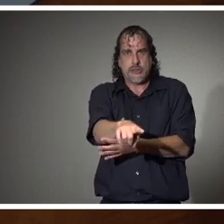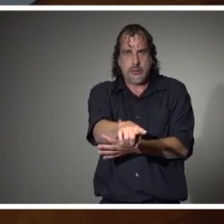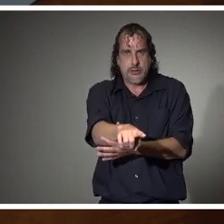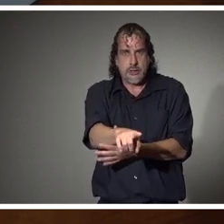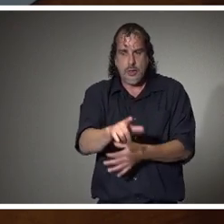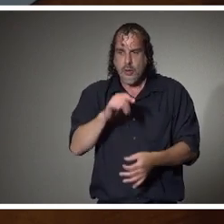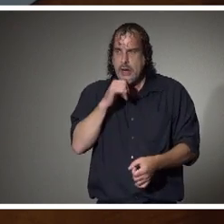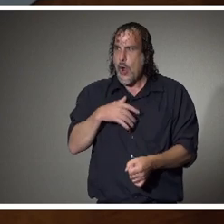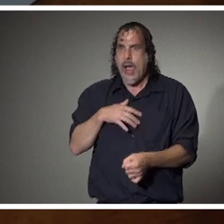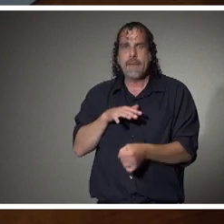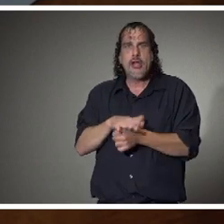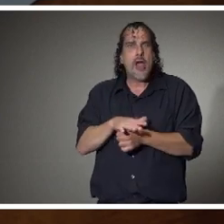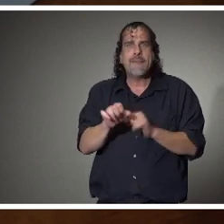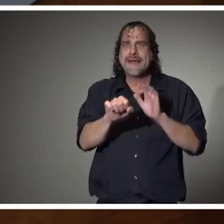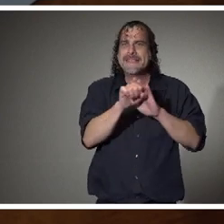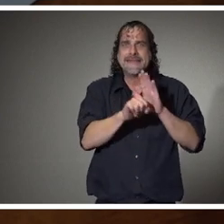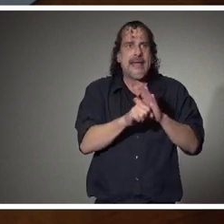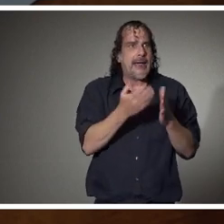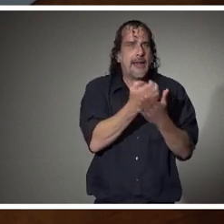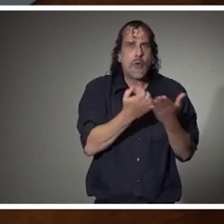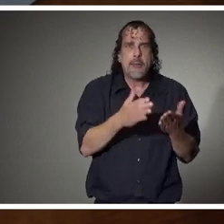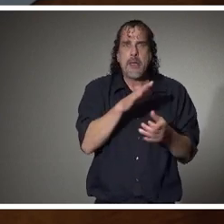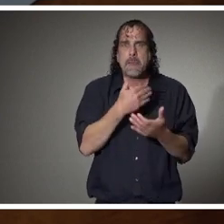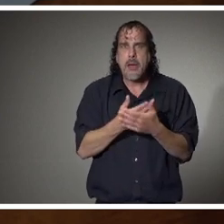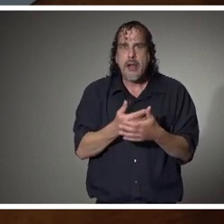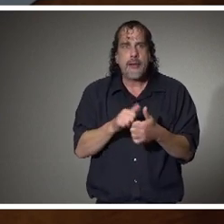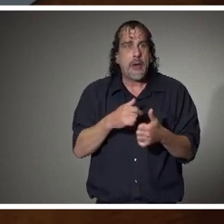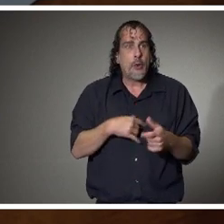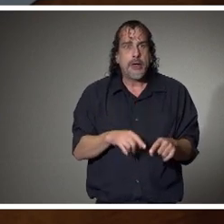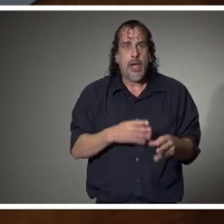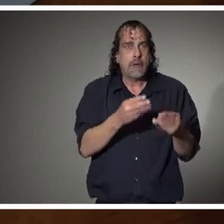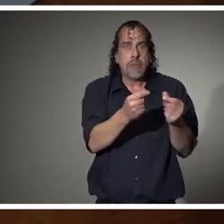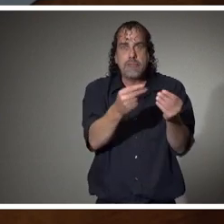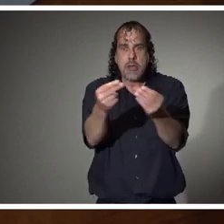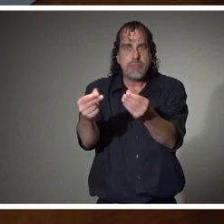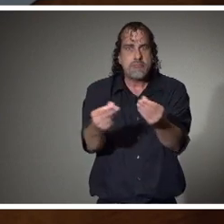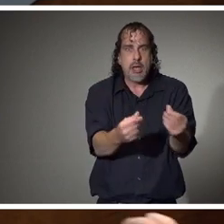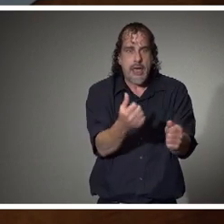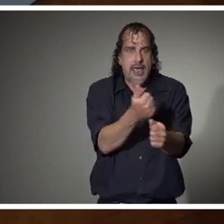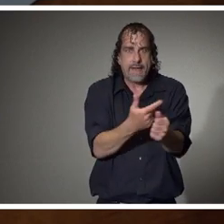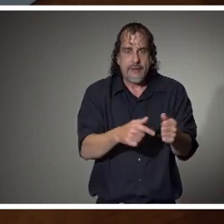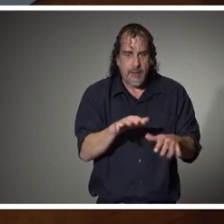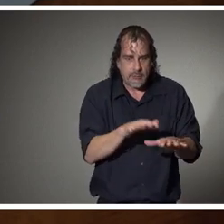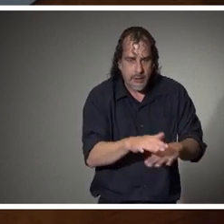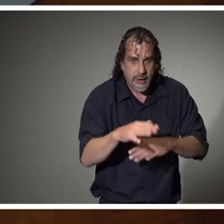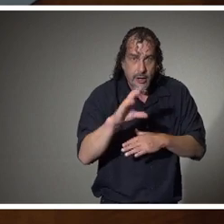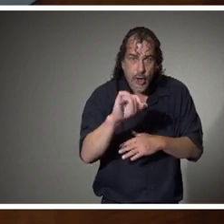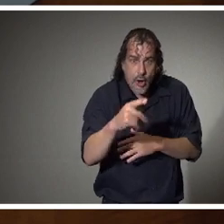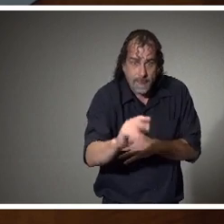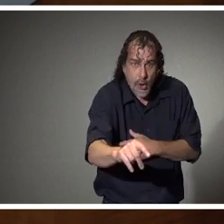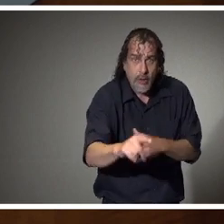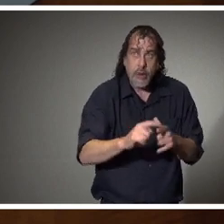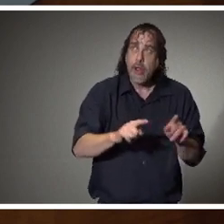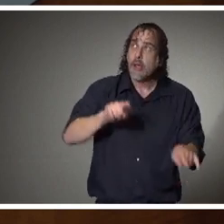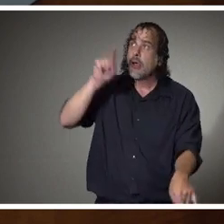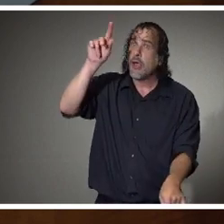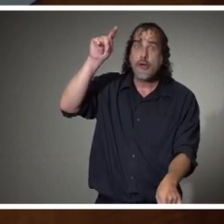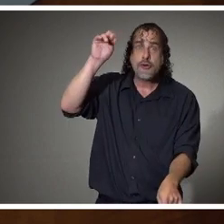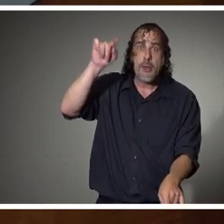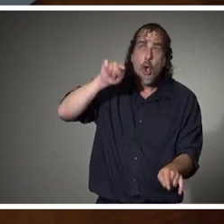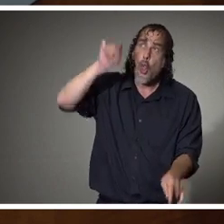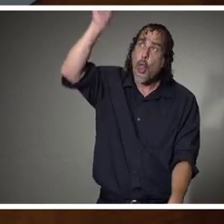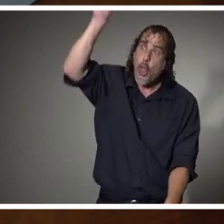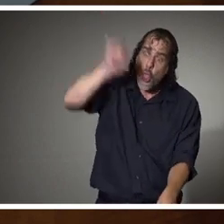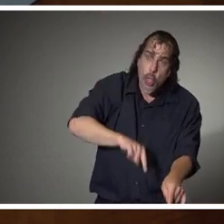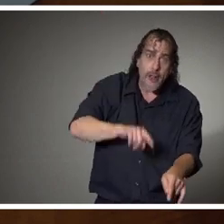state assets that we can execute everything in Gulfport and everything in Tupelo all at the same